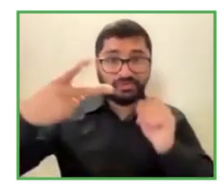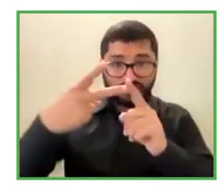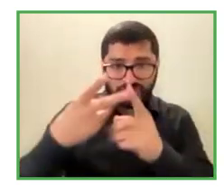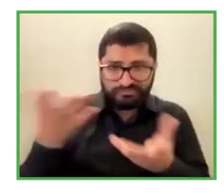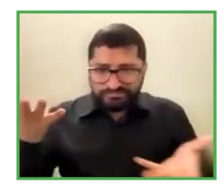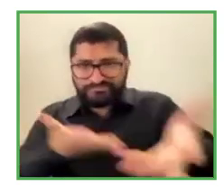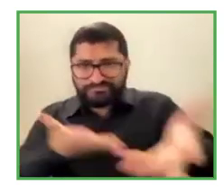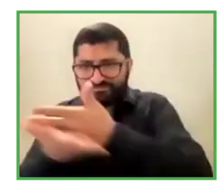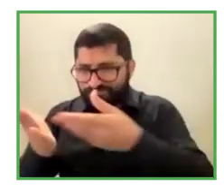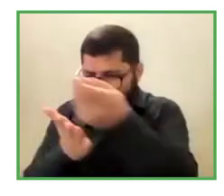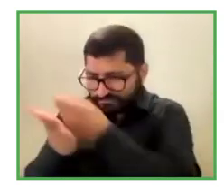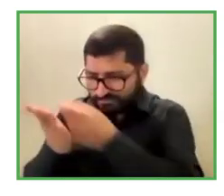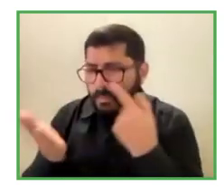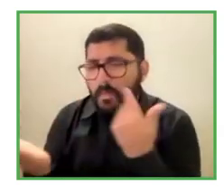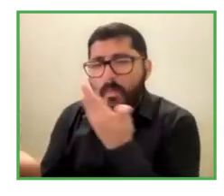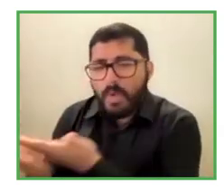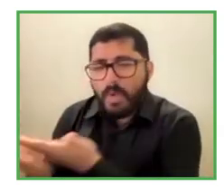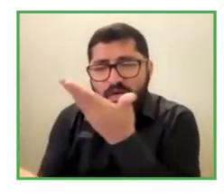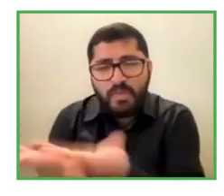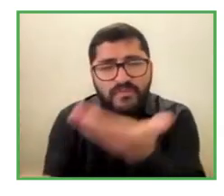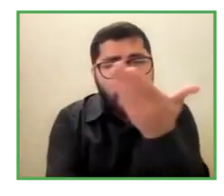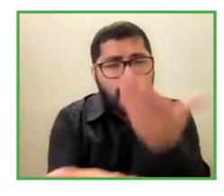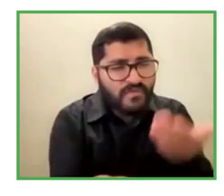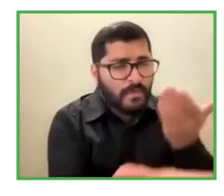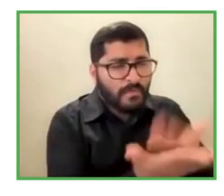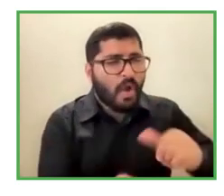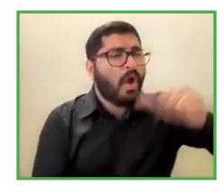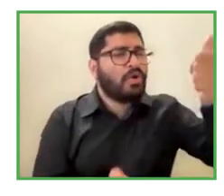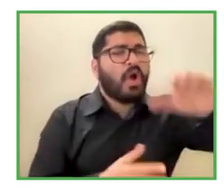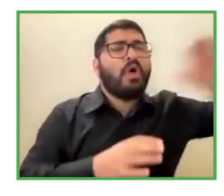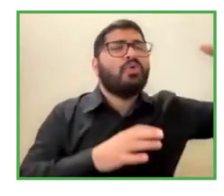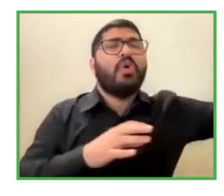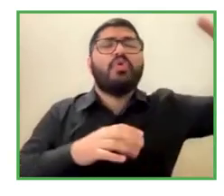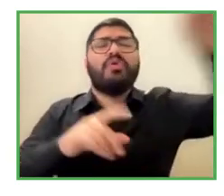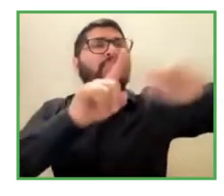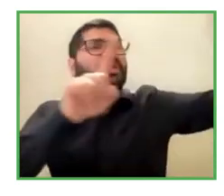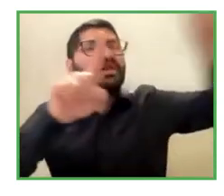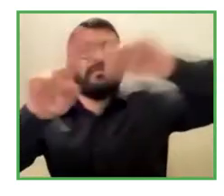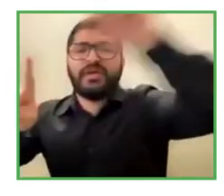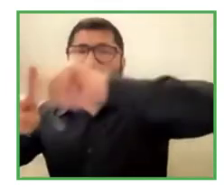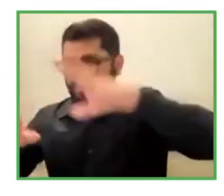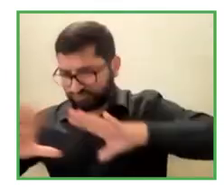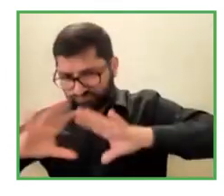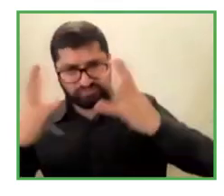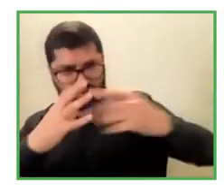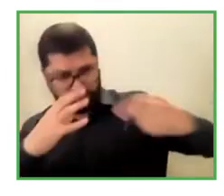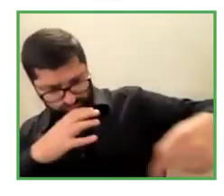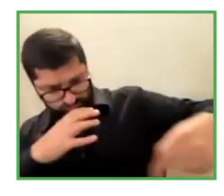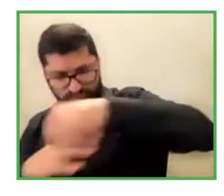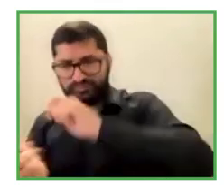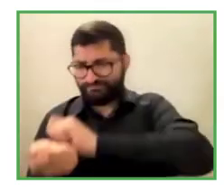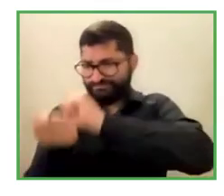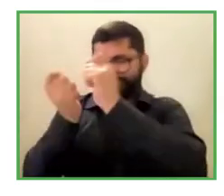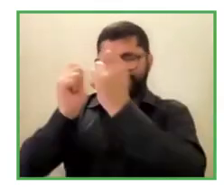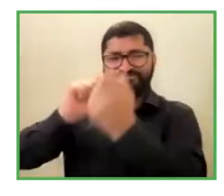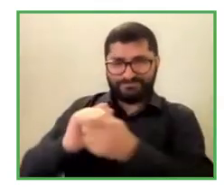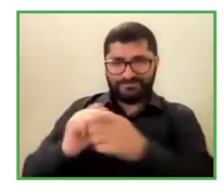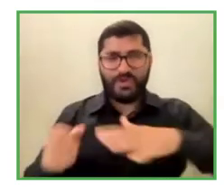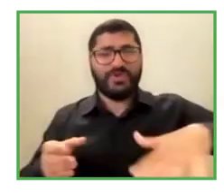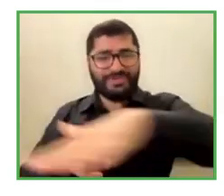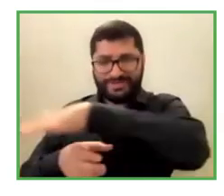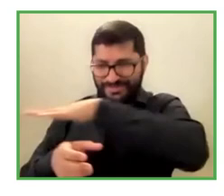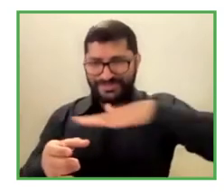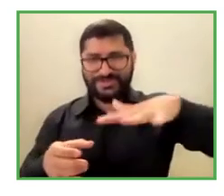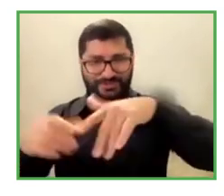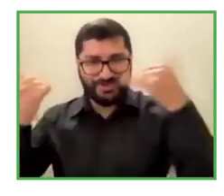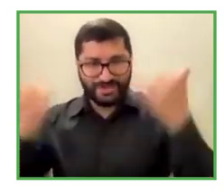we require knowing the context, and in this case, the labor inclusion context, to understand how these